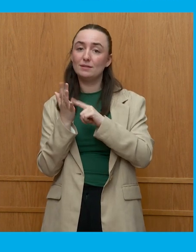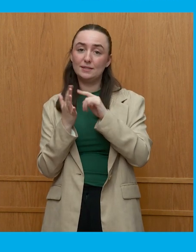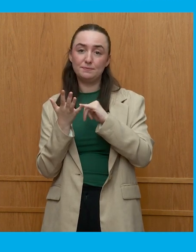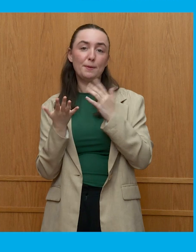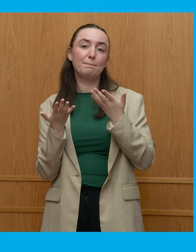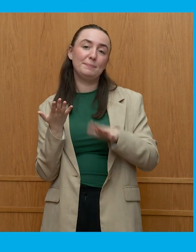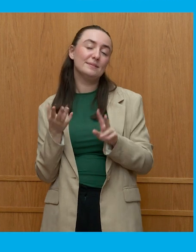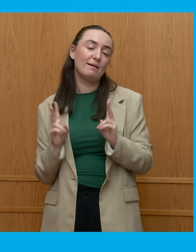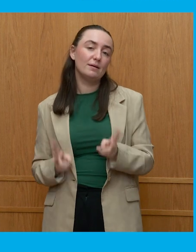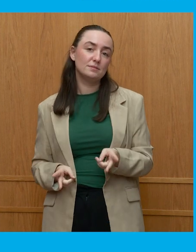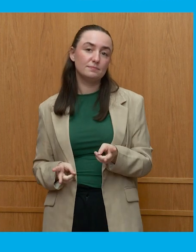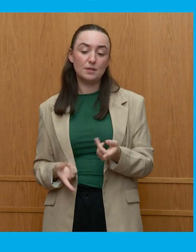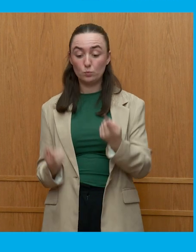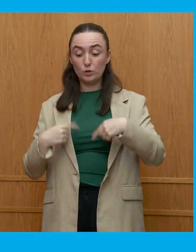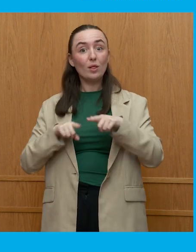and